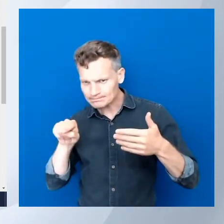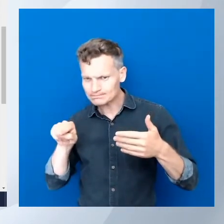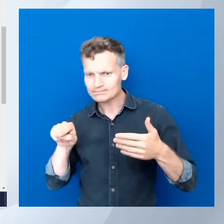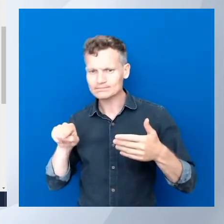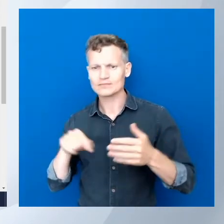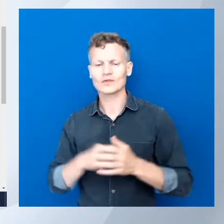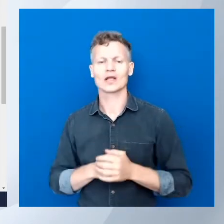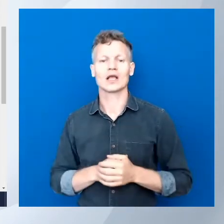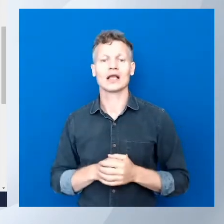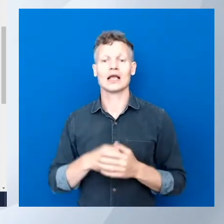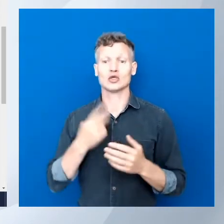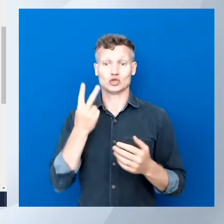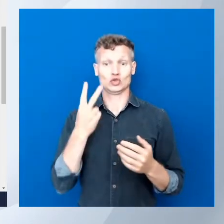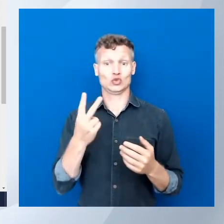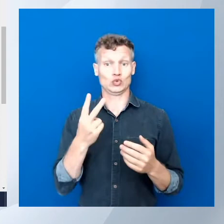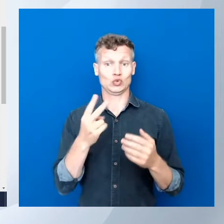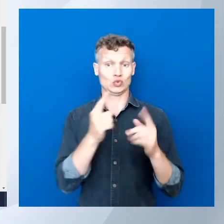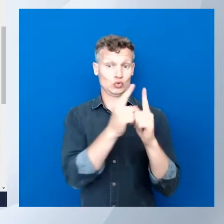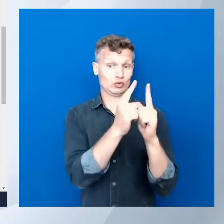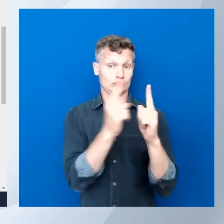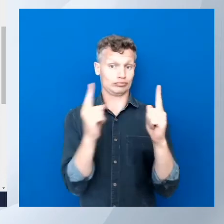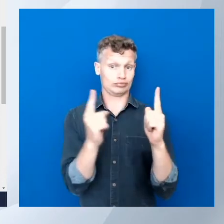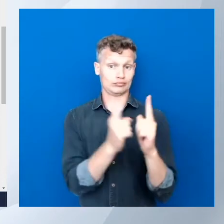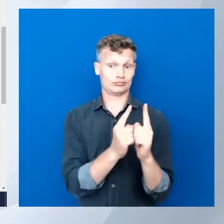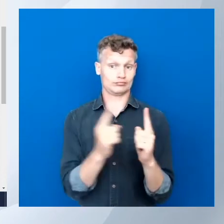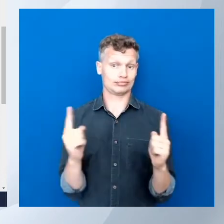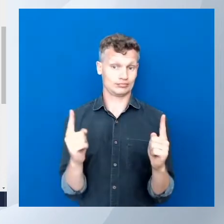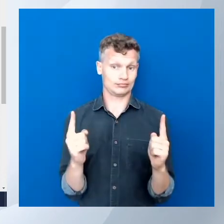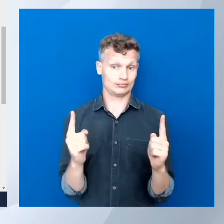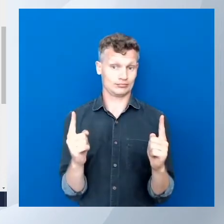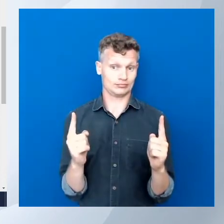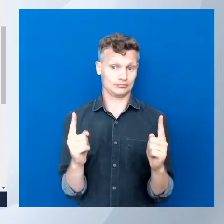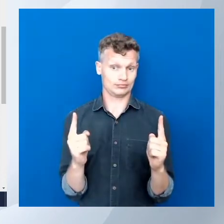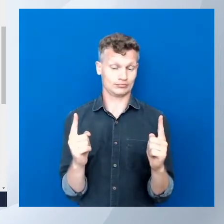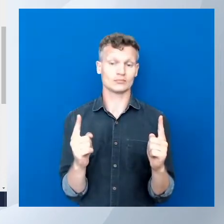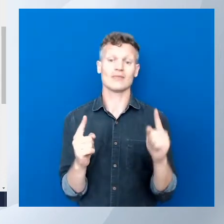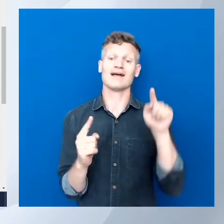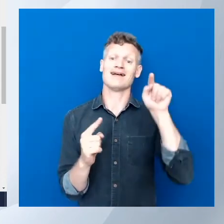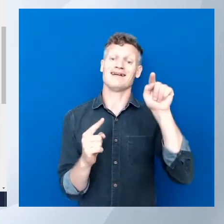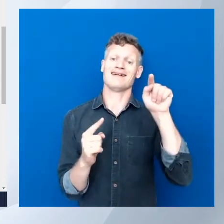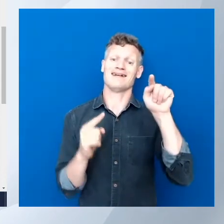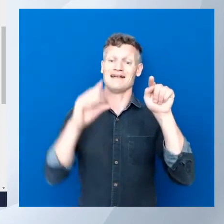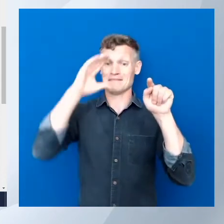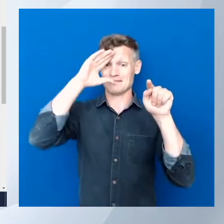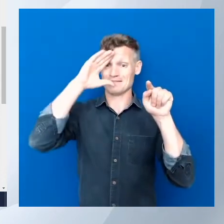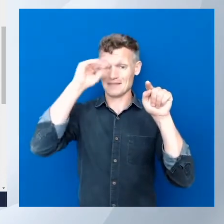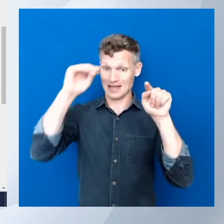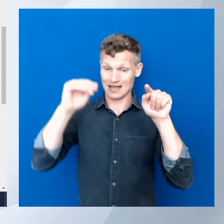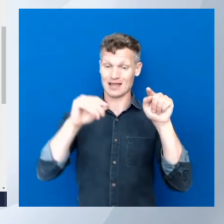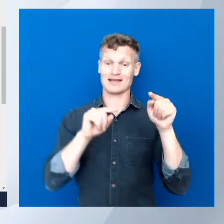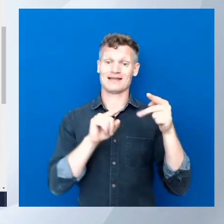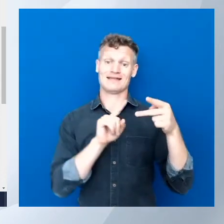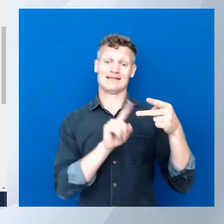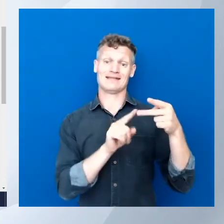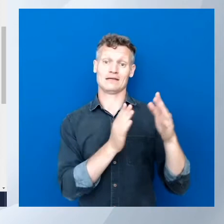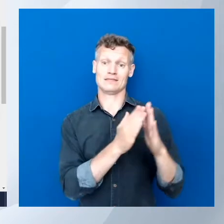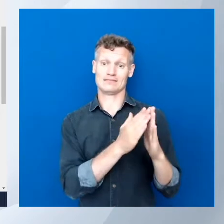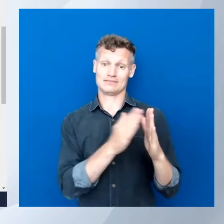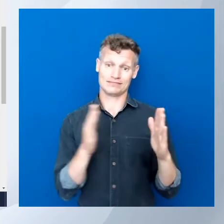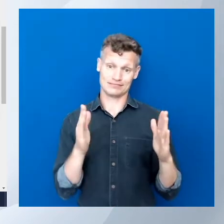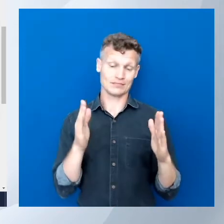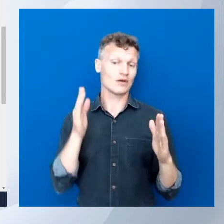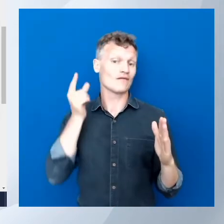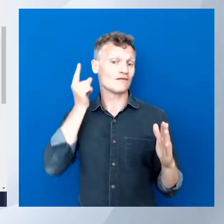one is for male users and the second one is for female users. And we can again see the accuracy for each different group. In this